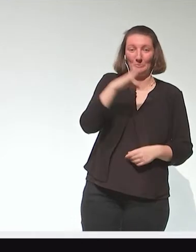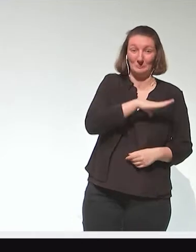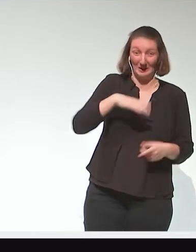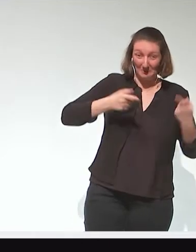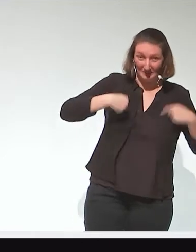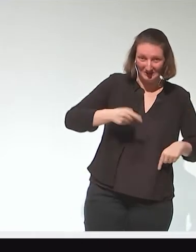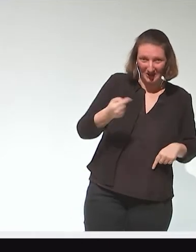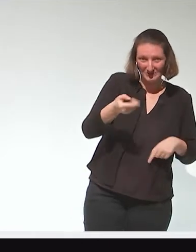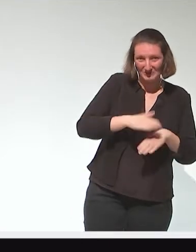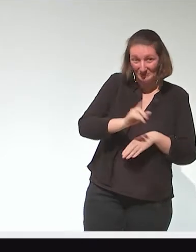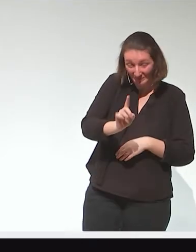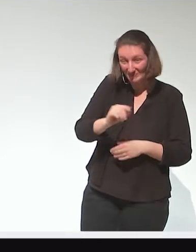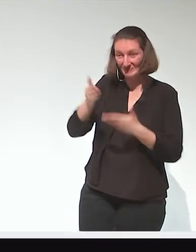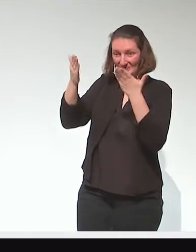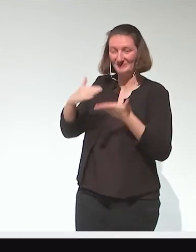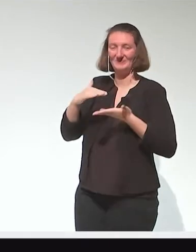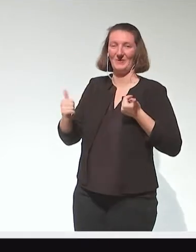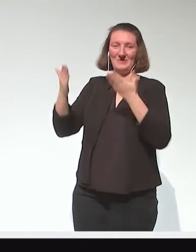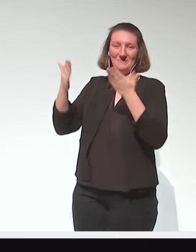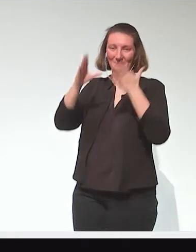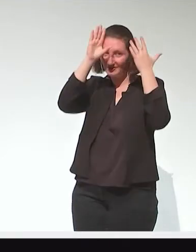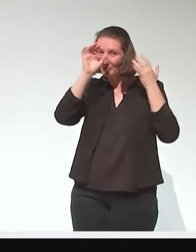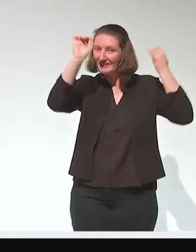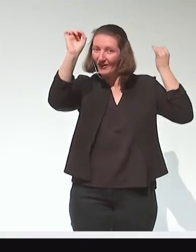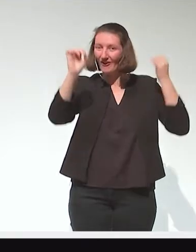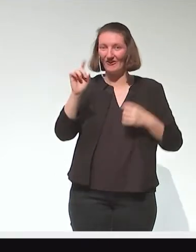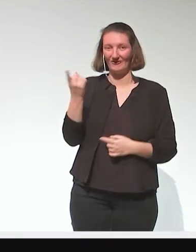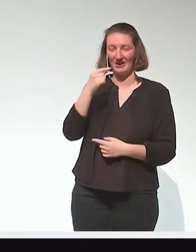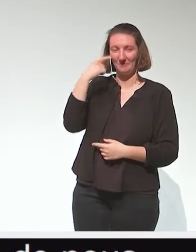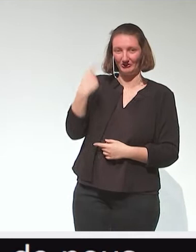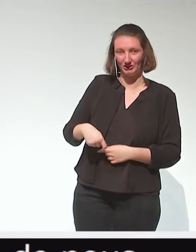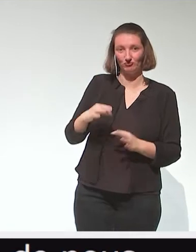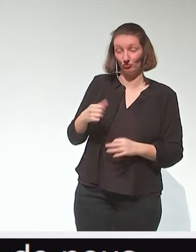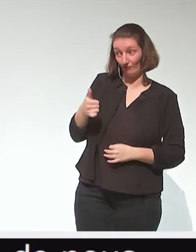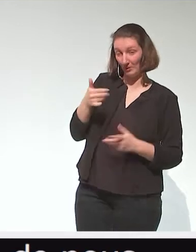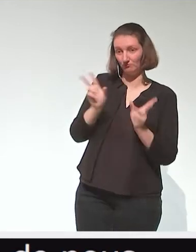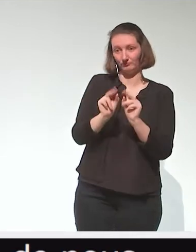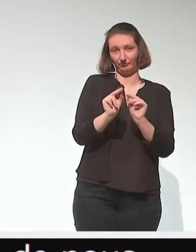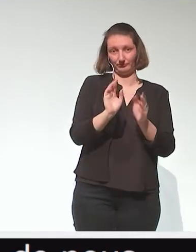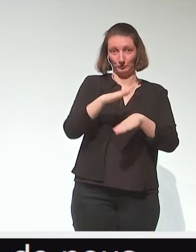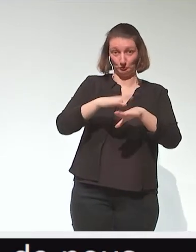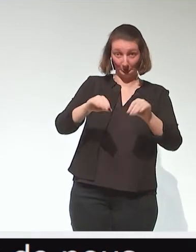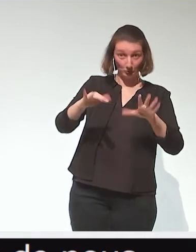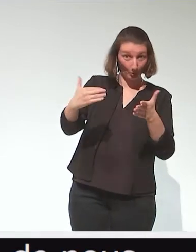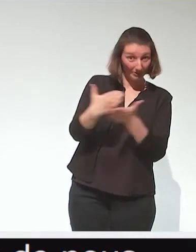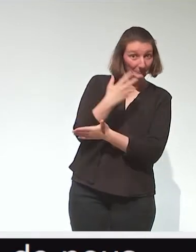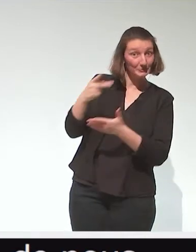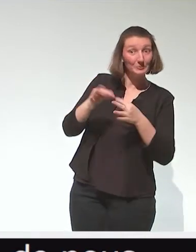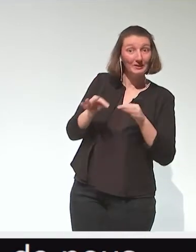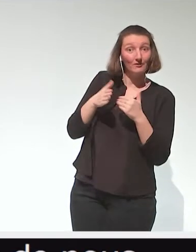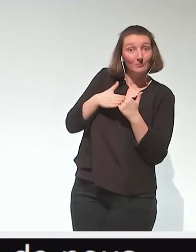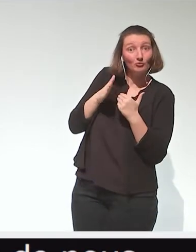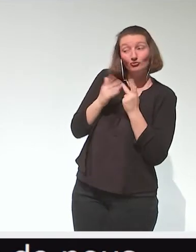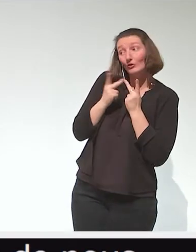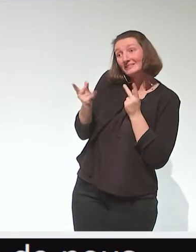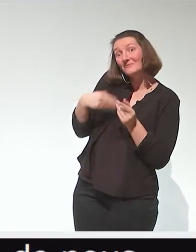previously. You are a Belgian ambassador, so where do things stand job-wise